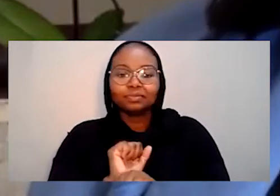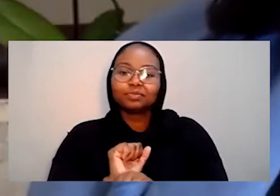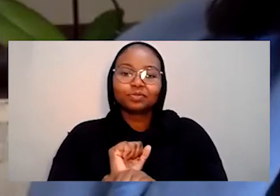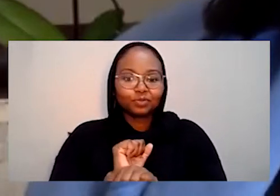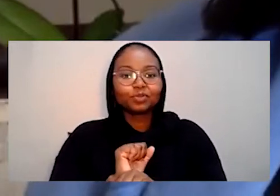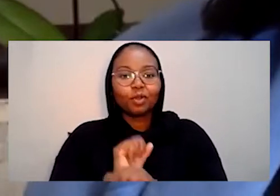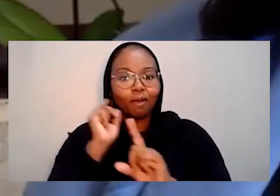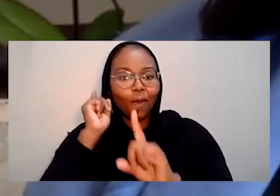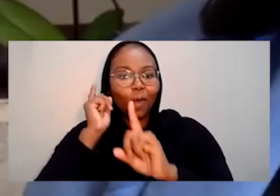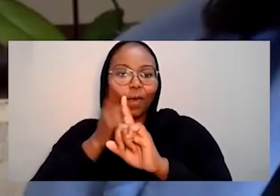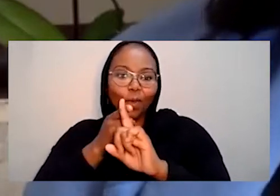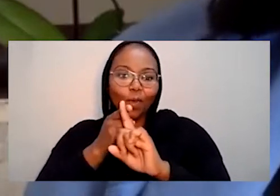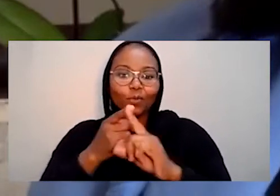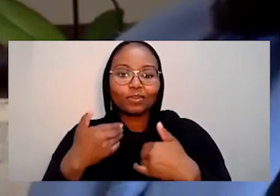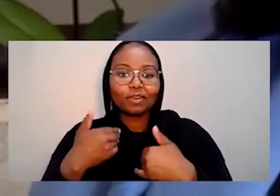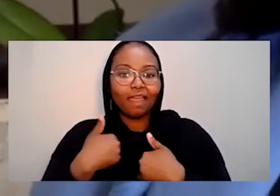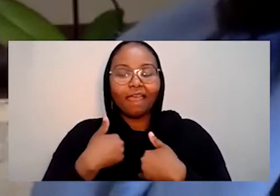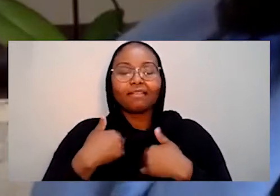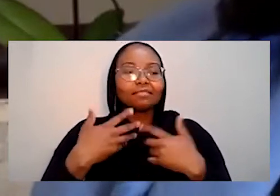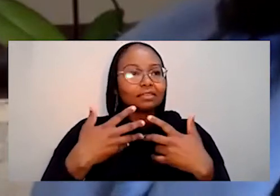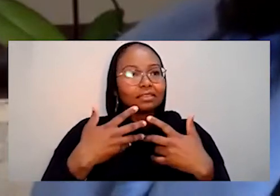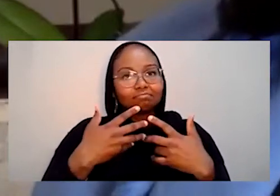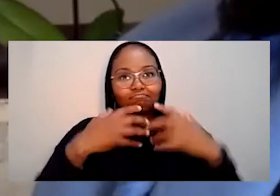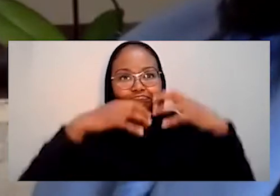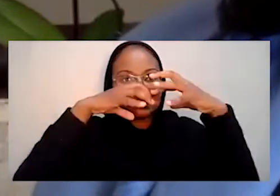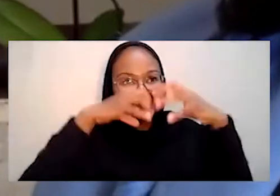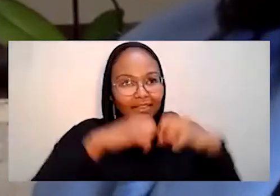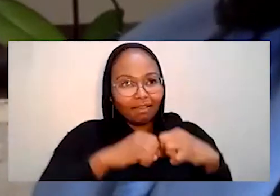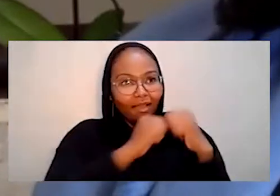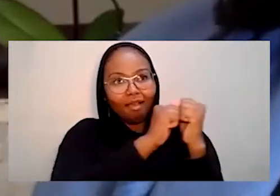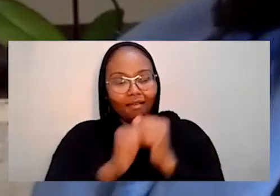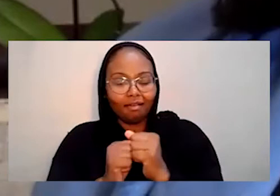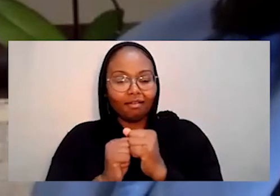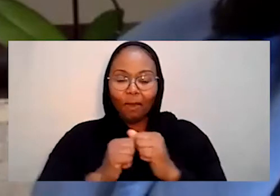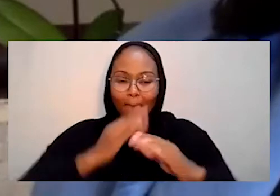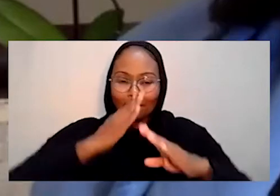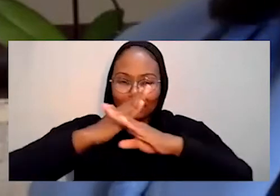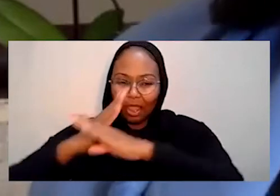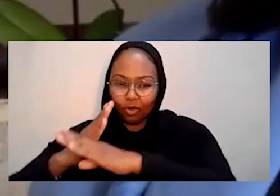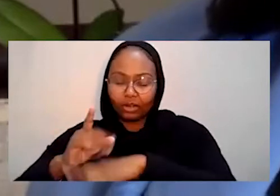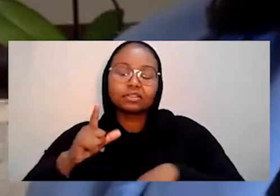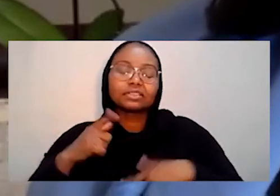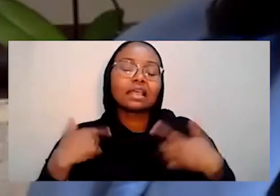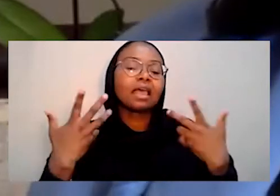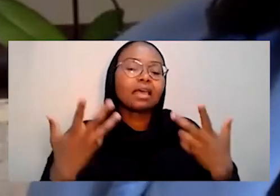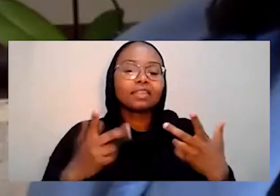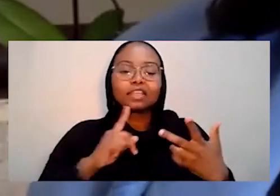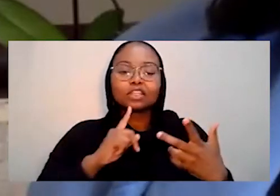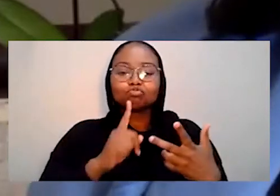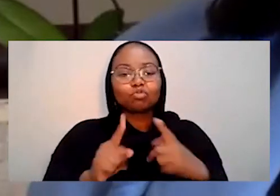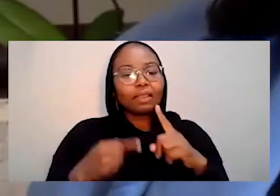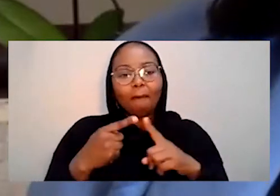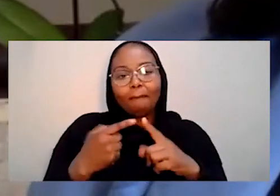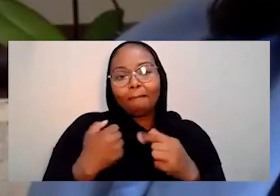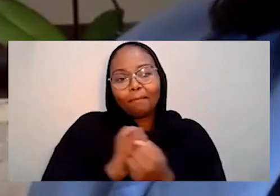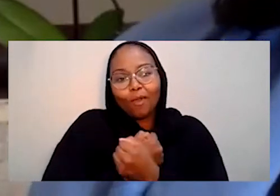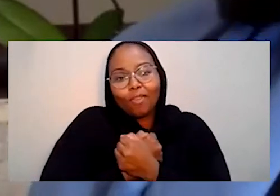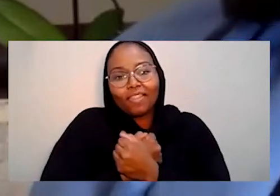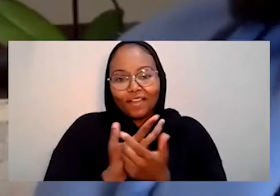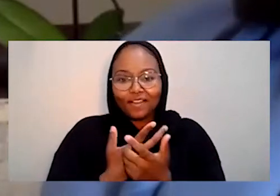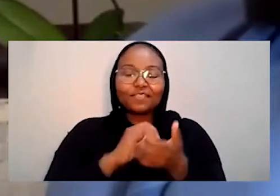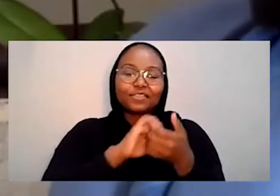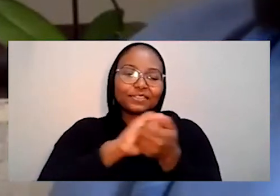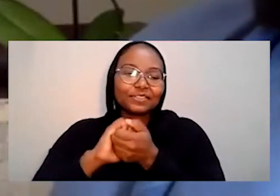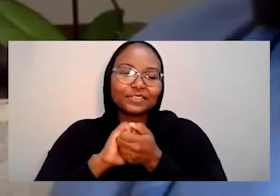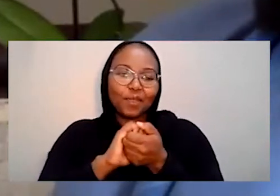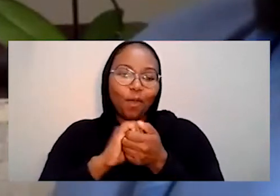down historic barriers. The sisterhood serves as an example of the power of love and solidarity within our communities. With